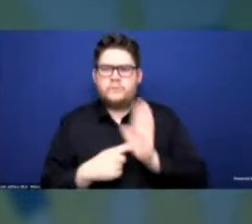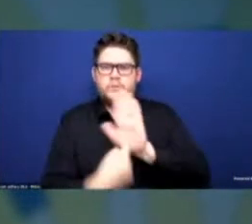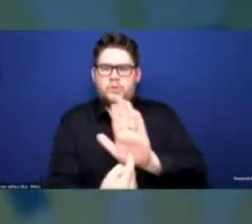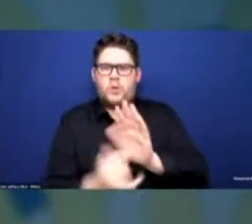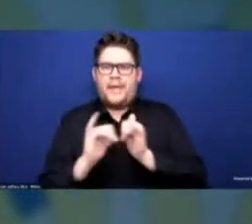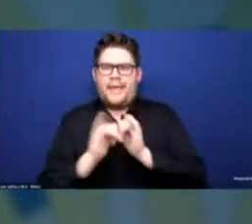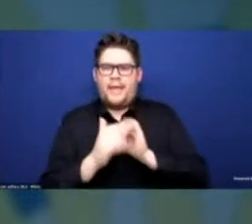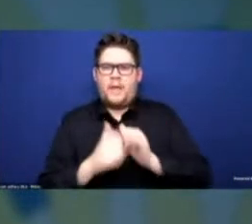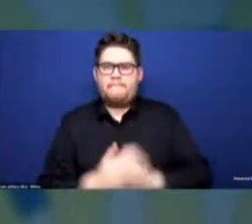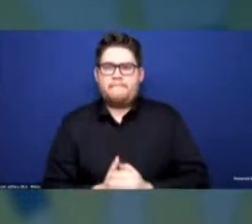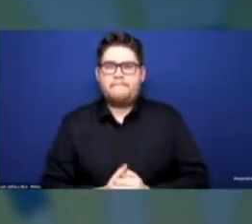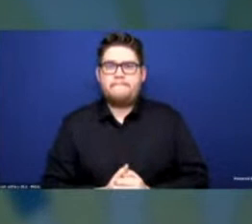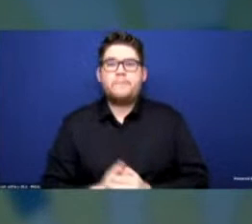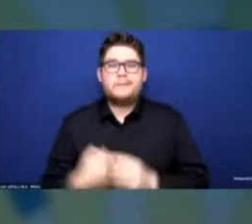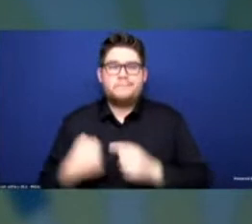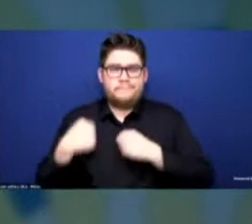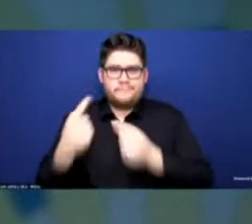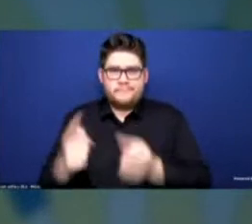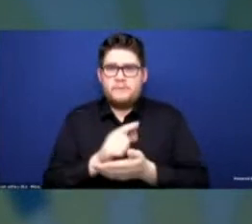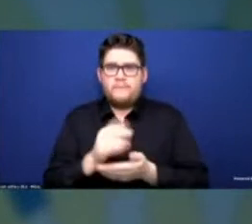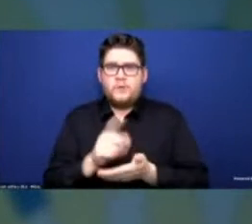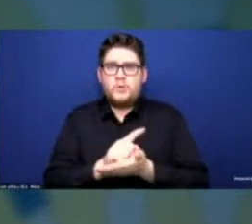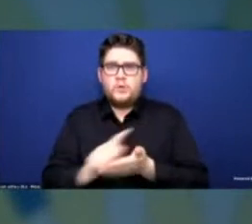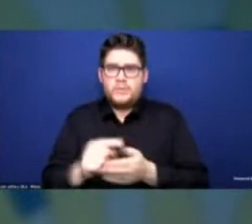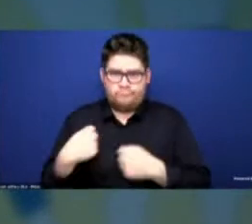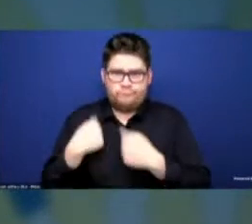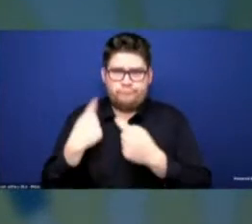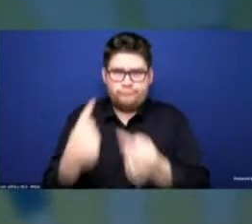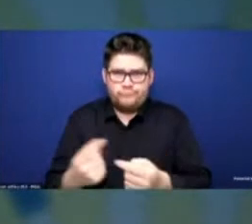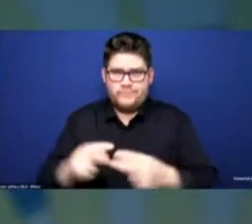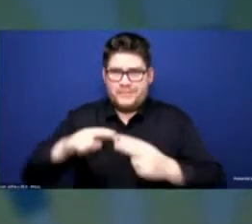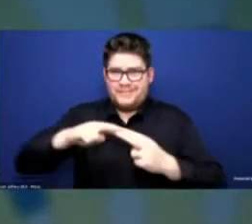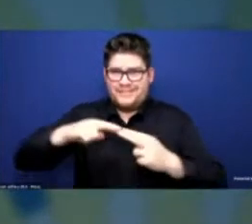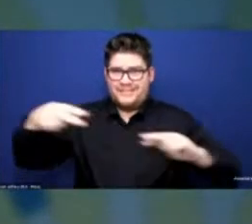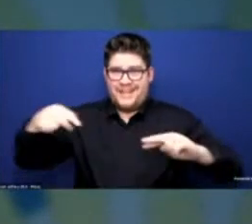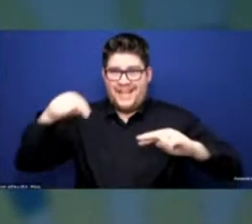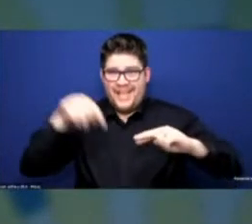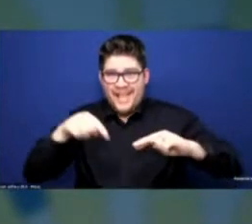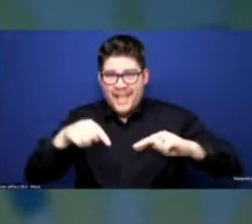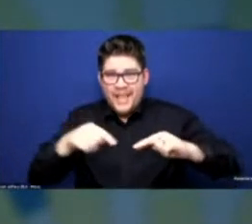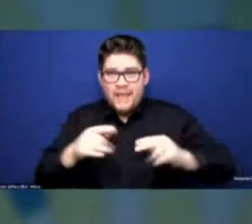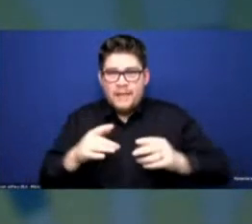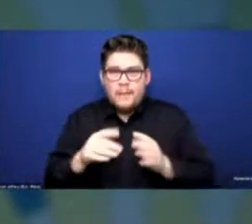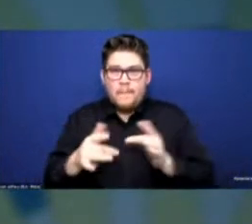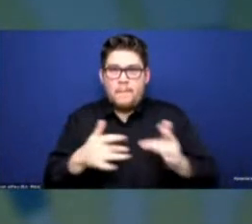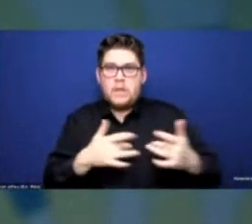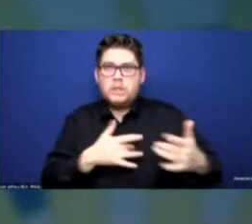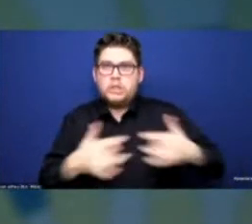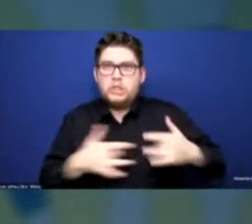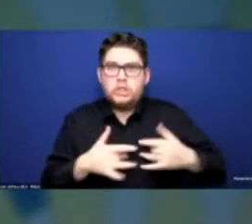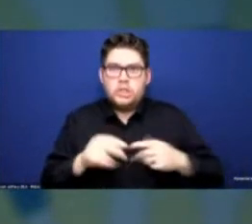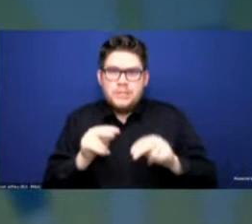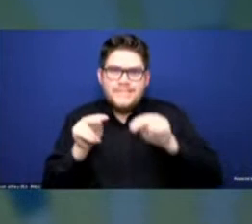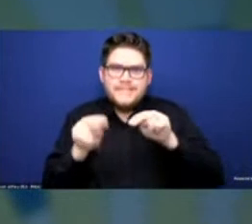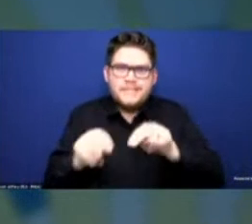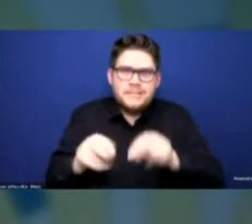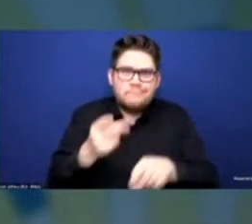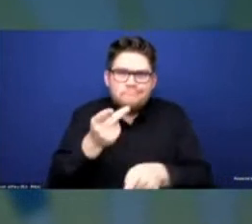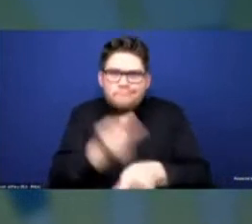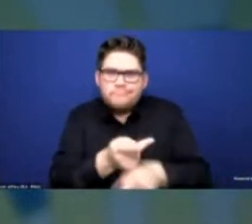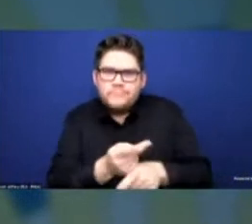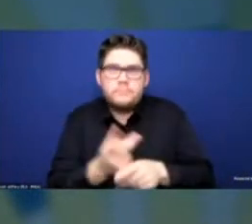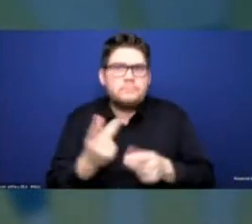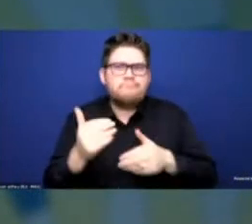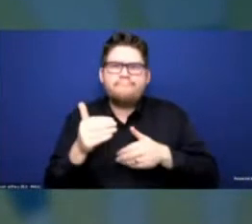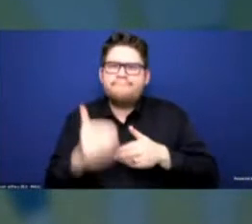were really became an issue that we needed to understand, we have been doing whole genome sequencing